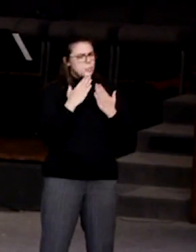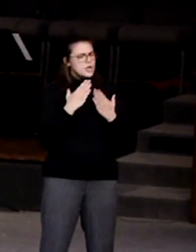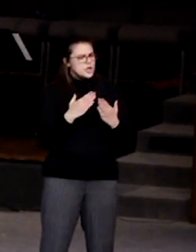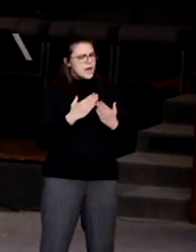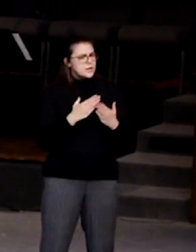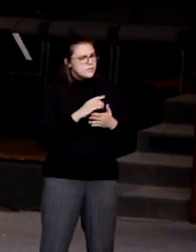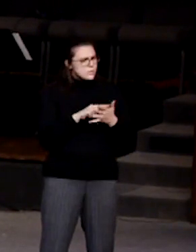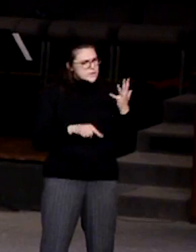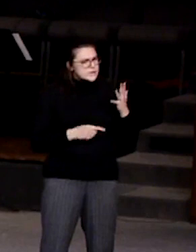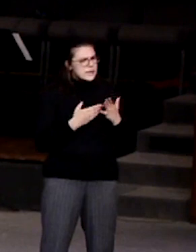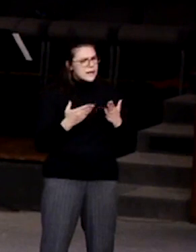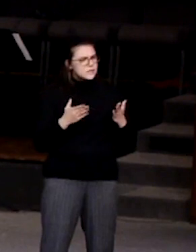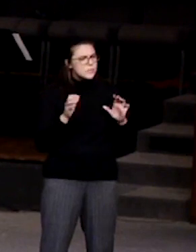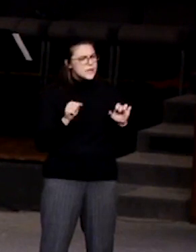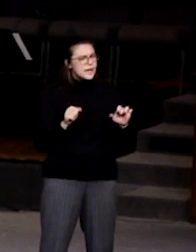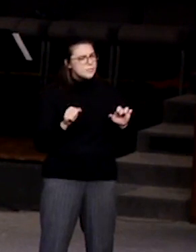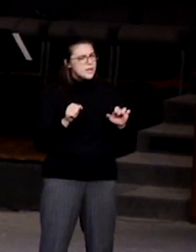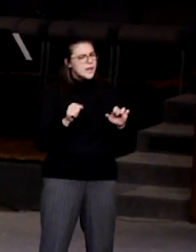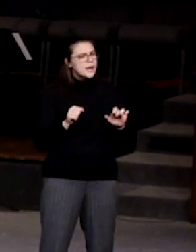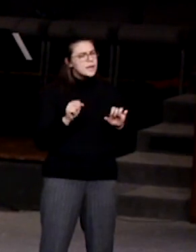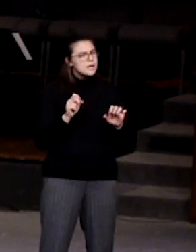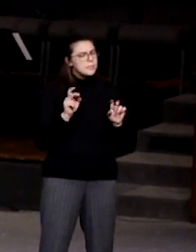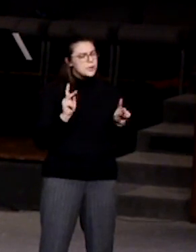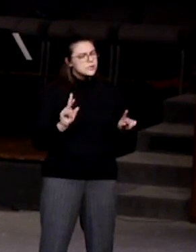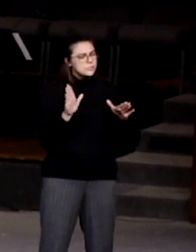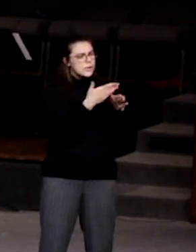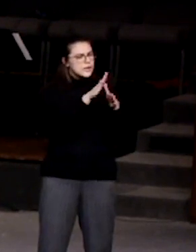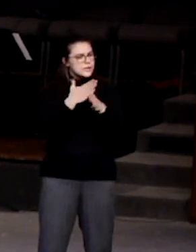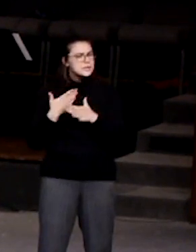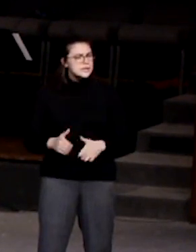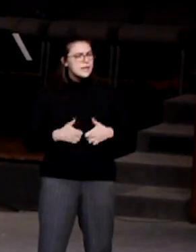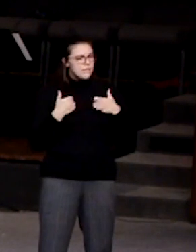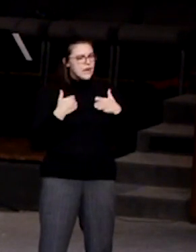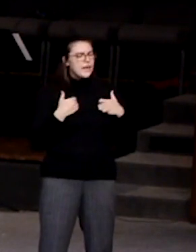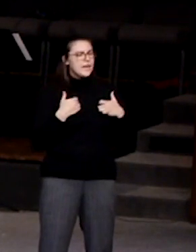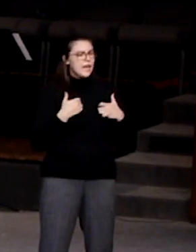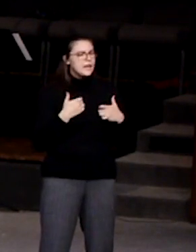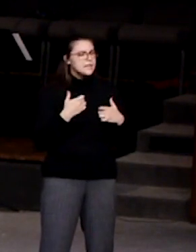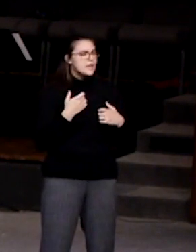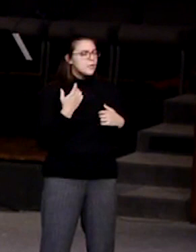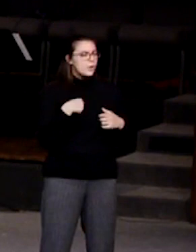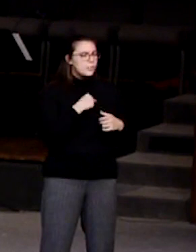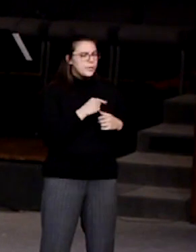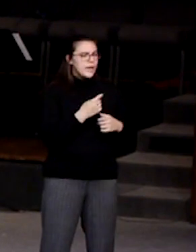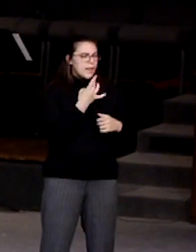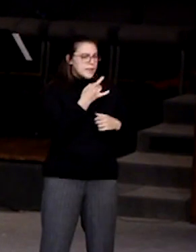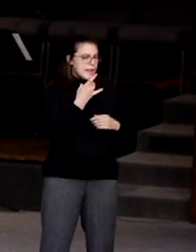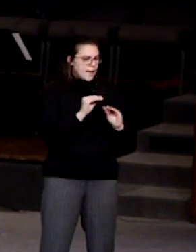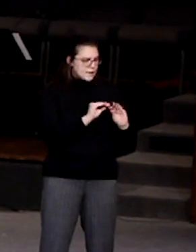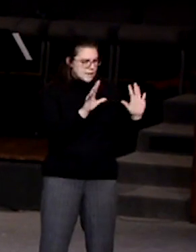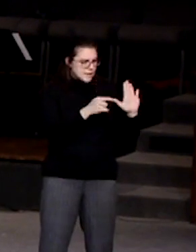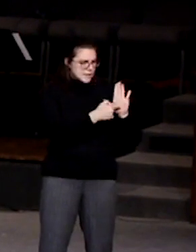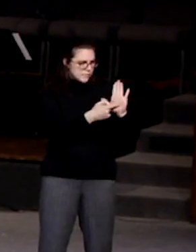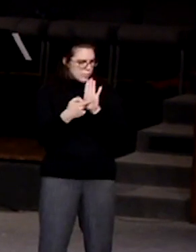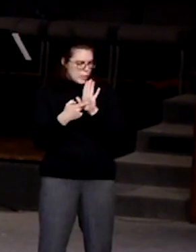things, that we can become a witness in living in such a way that we would be a light for the